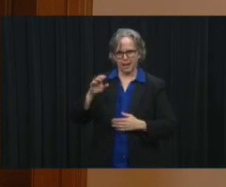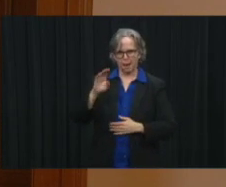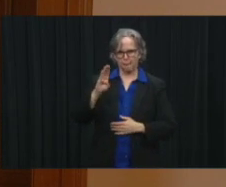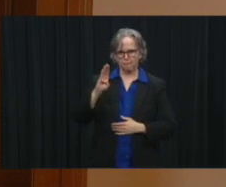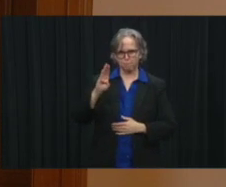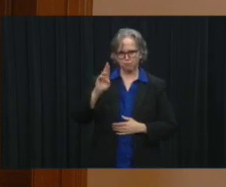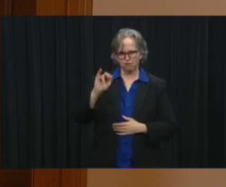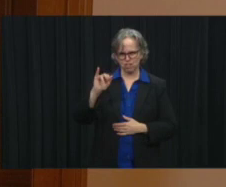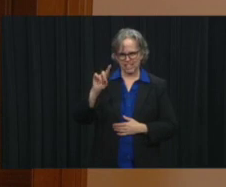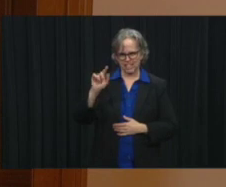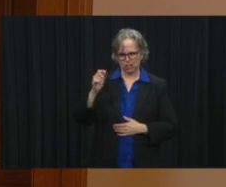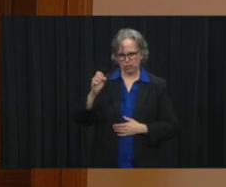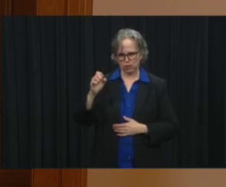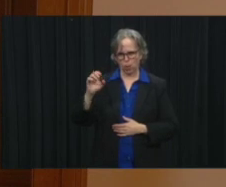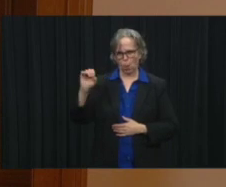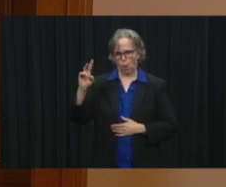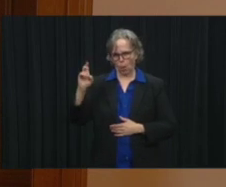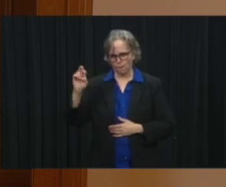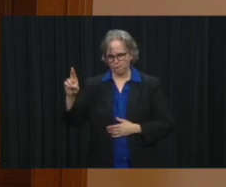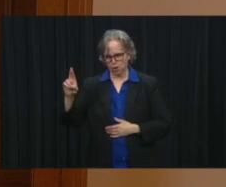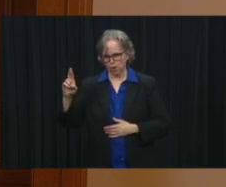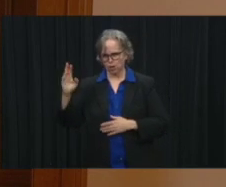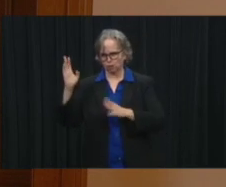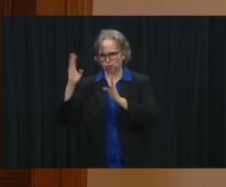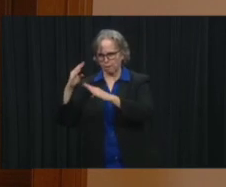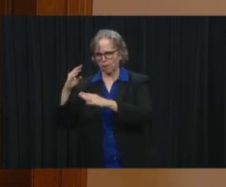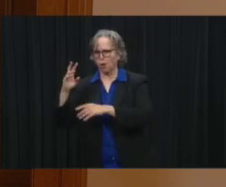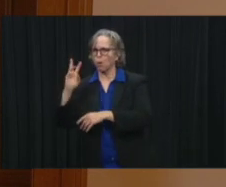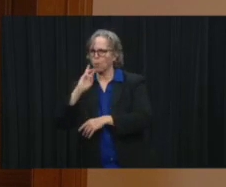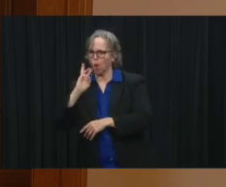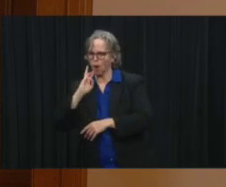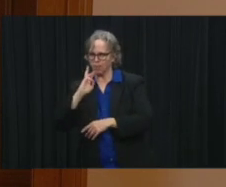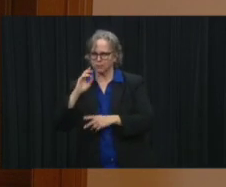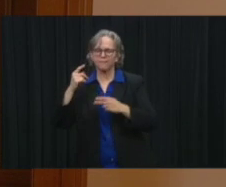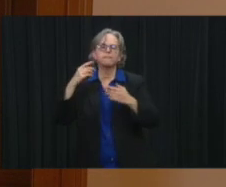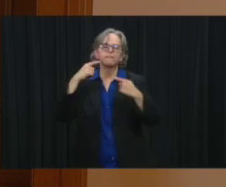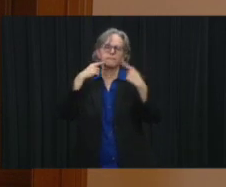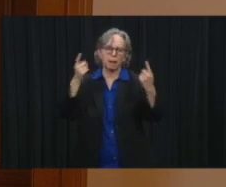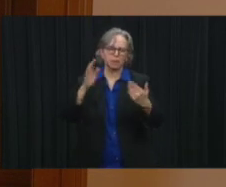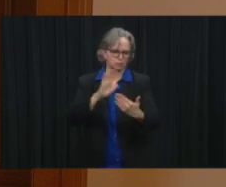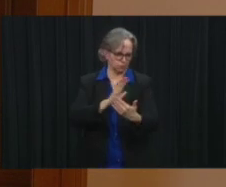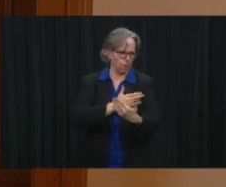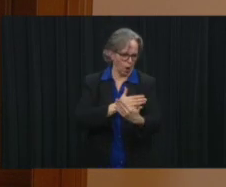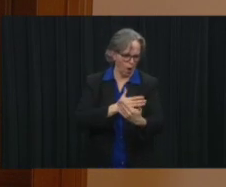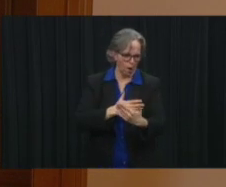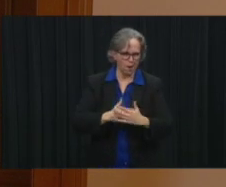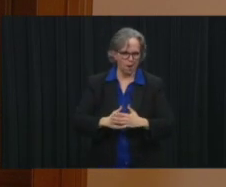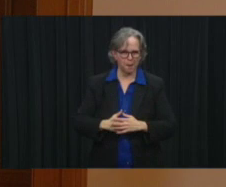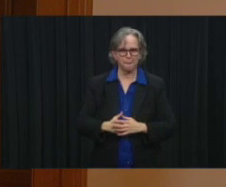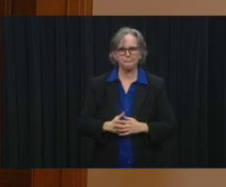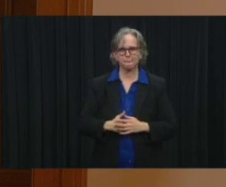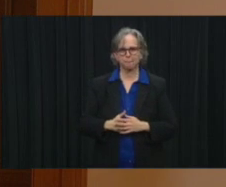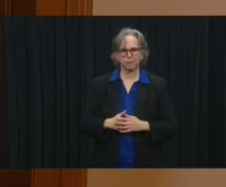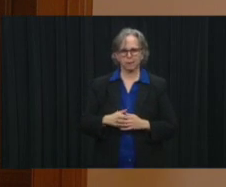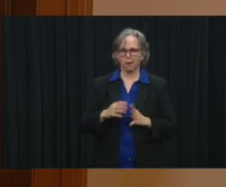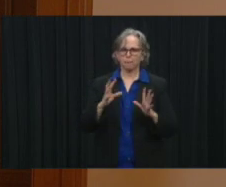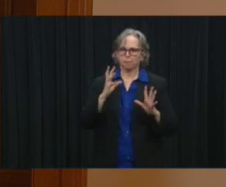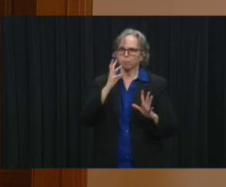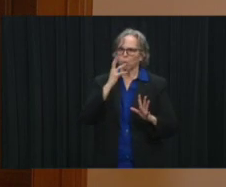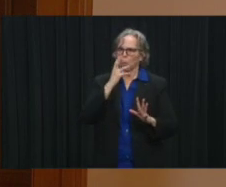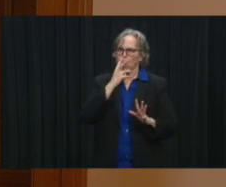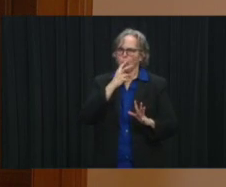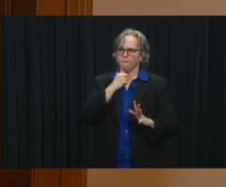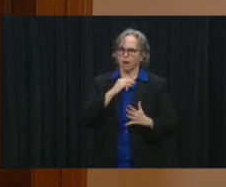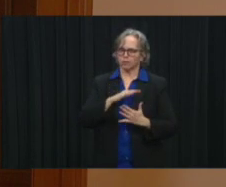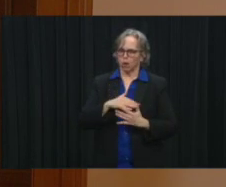song. It's one of the most beautiful pieces I've seen ever. And so it's Bridge Over Troubled Water,